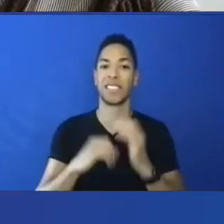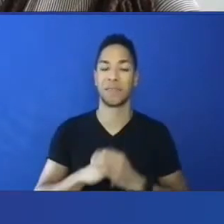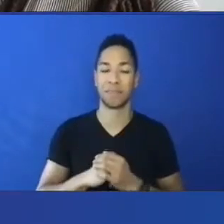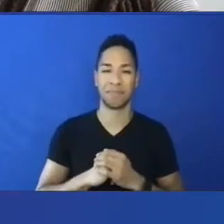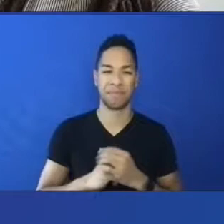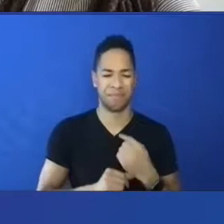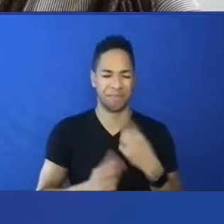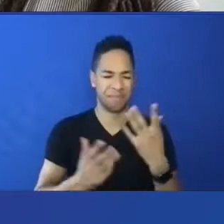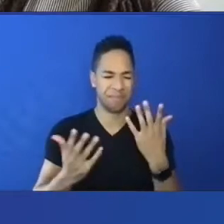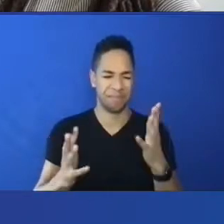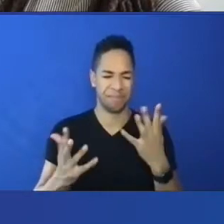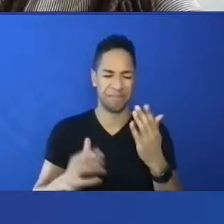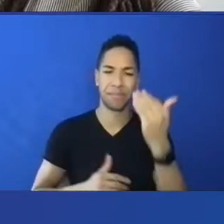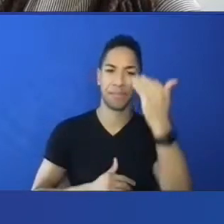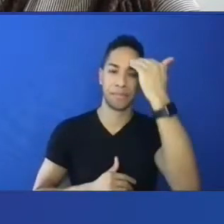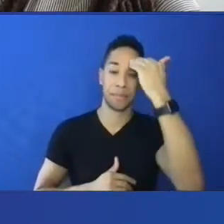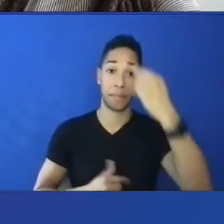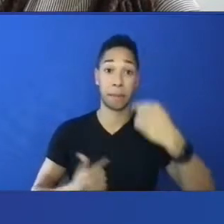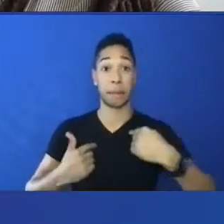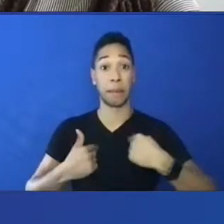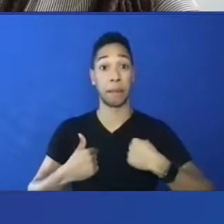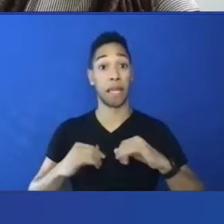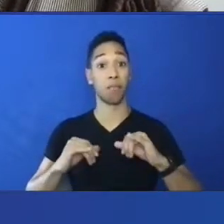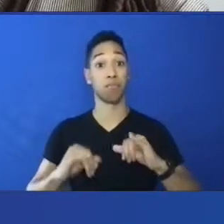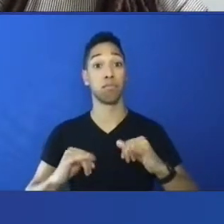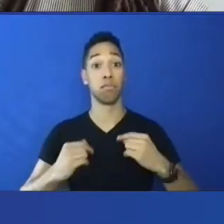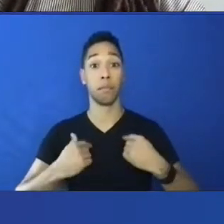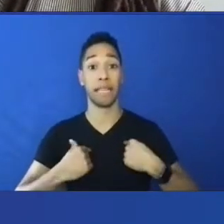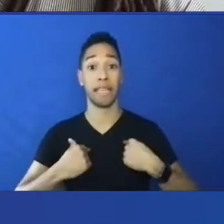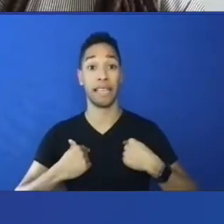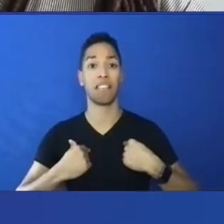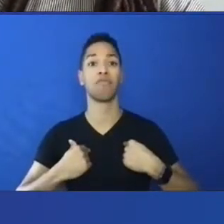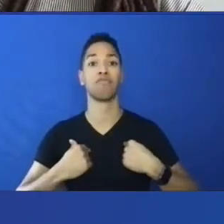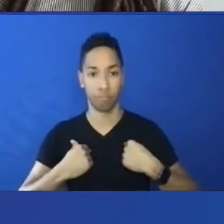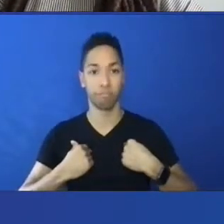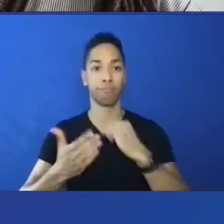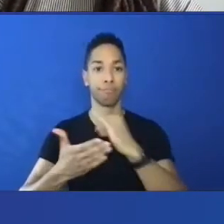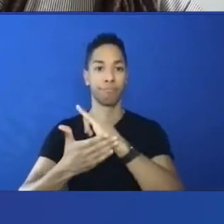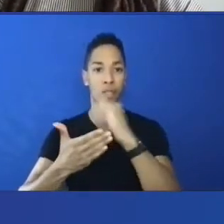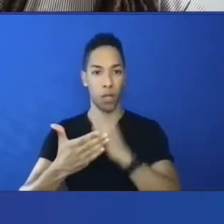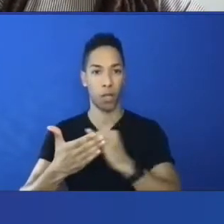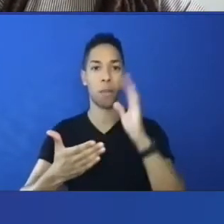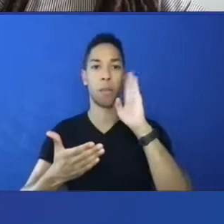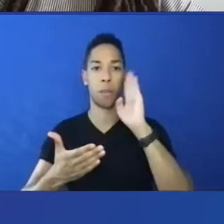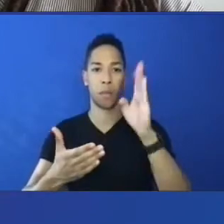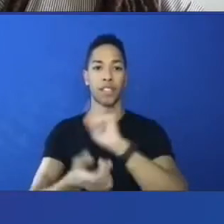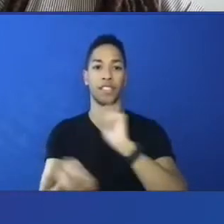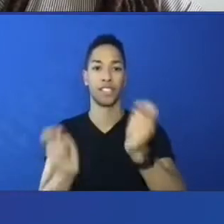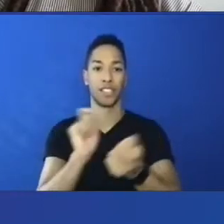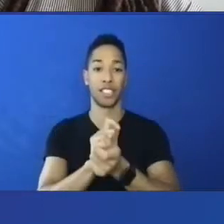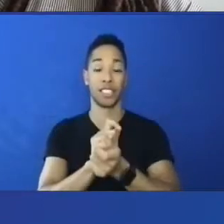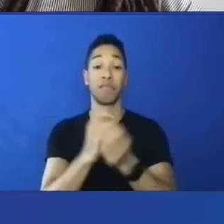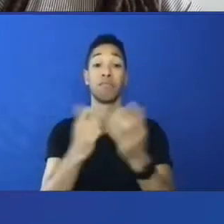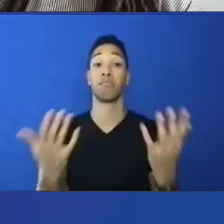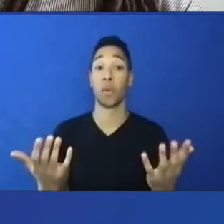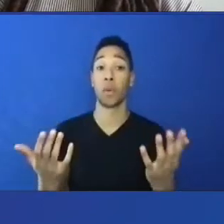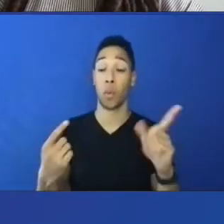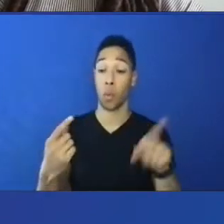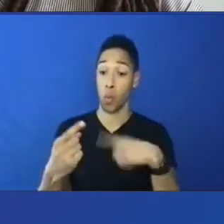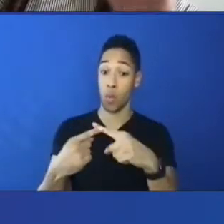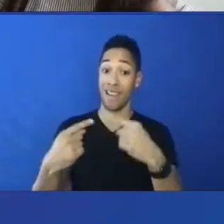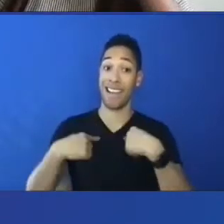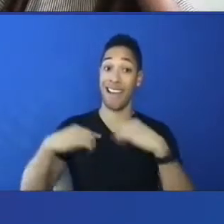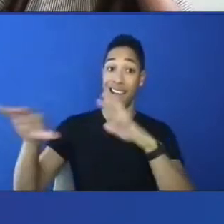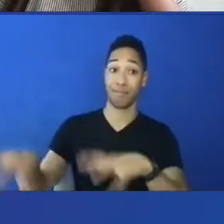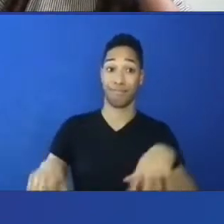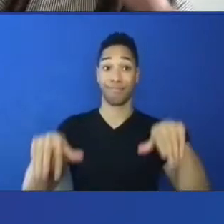just me being me, the art would change. So I had said that, like, our organization, once I had the